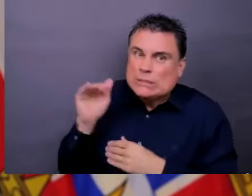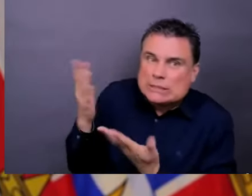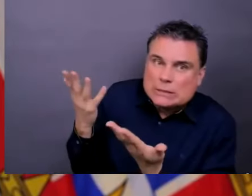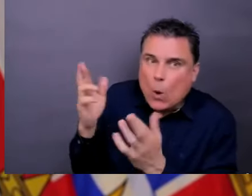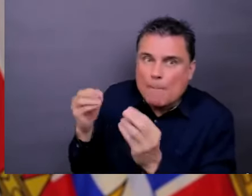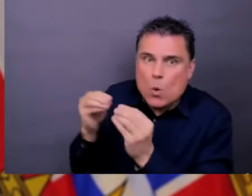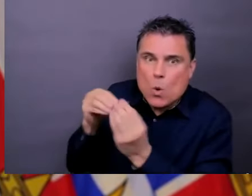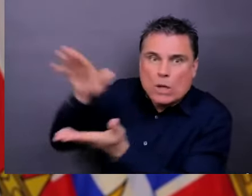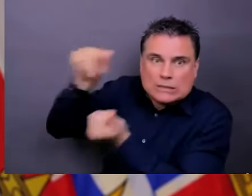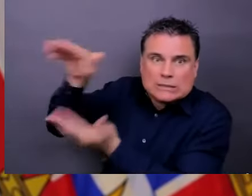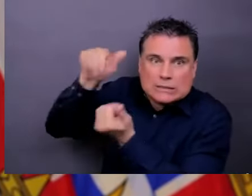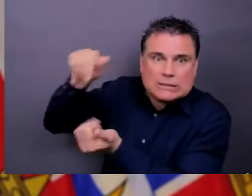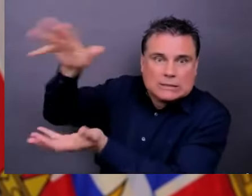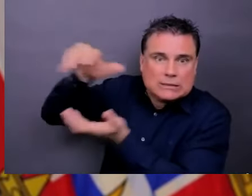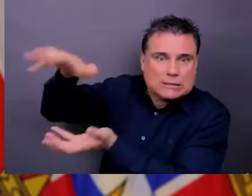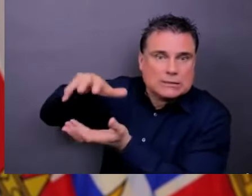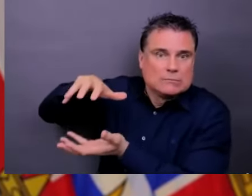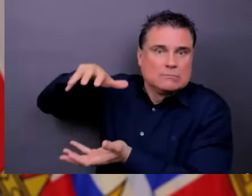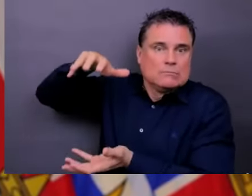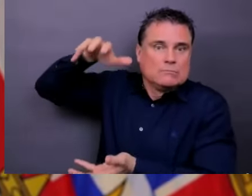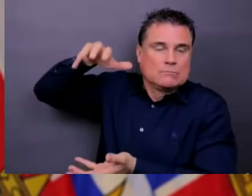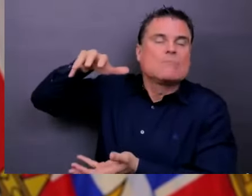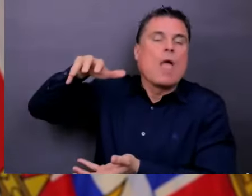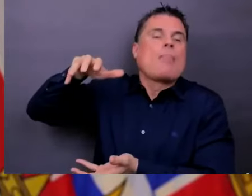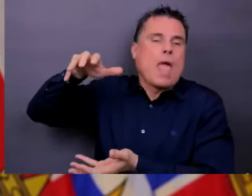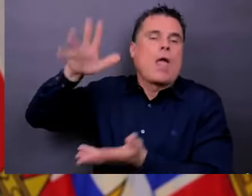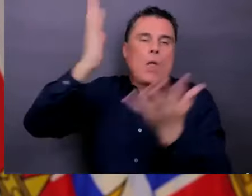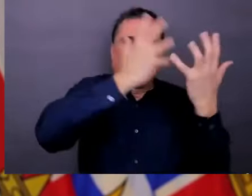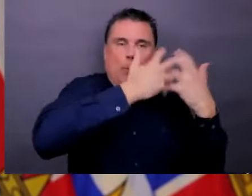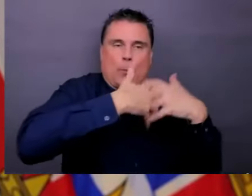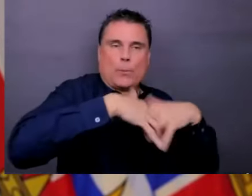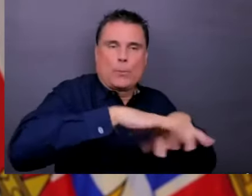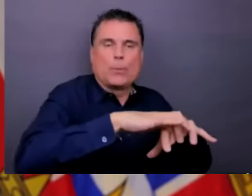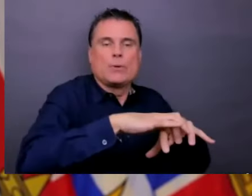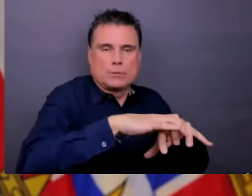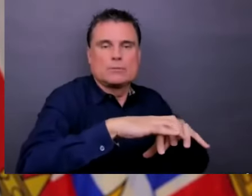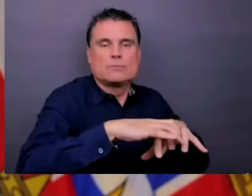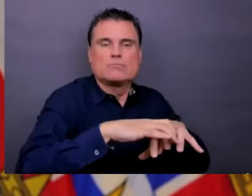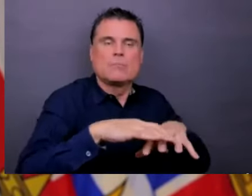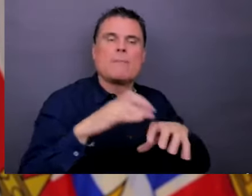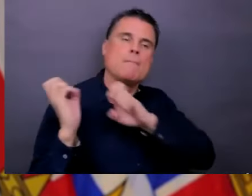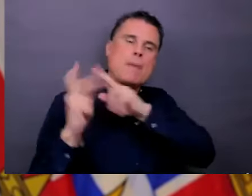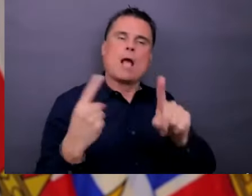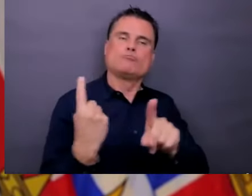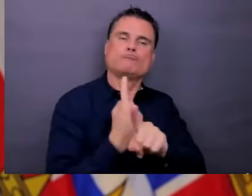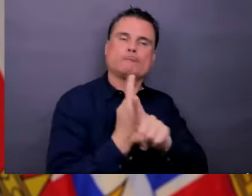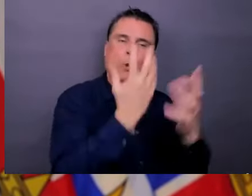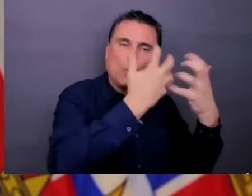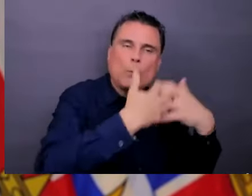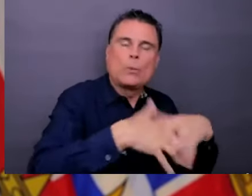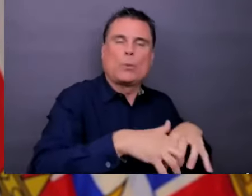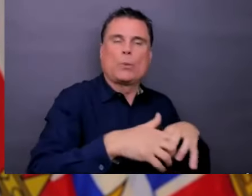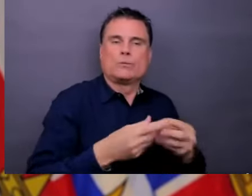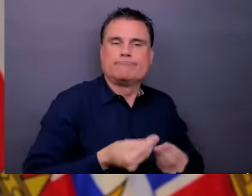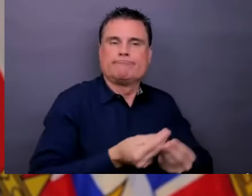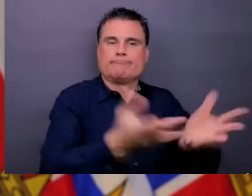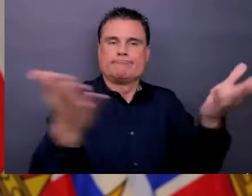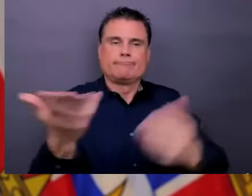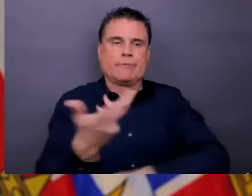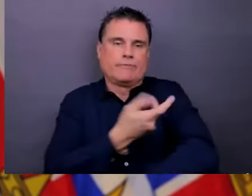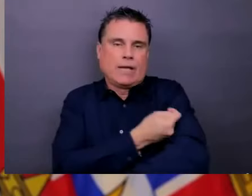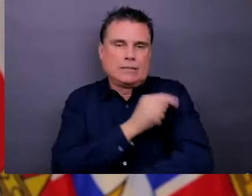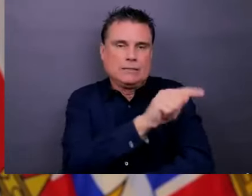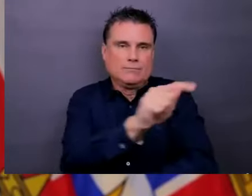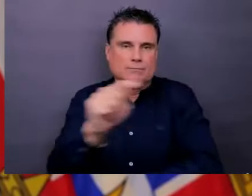the arrival of the vaccine over the coming couple of weeks and into March. We are focused really on providing the